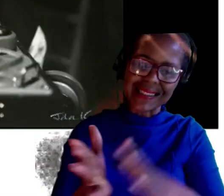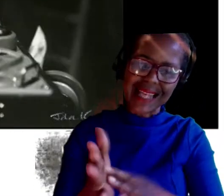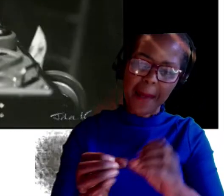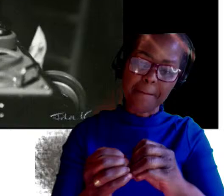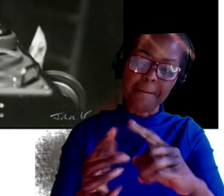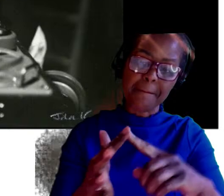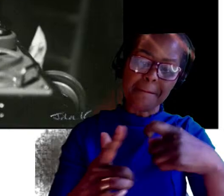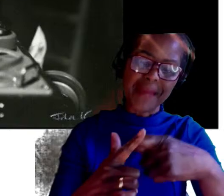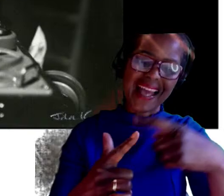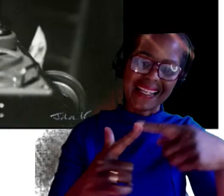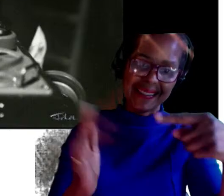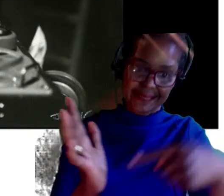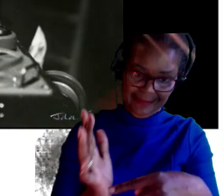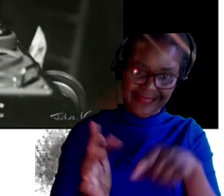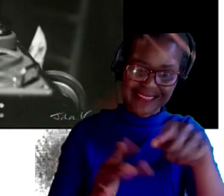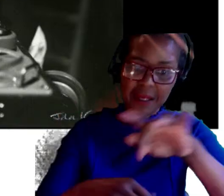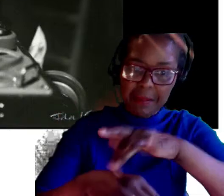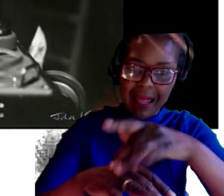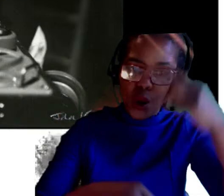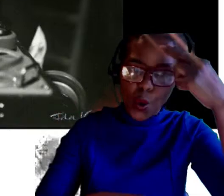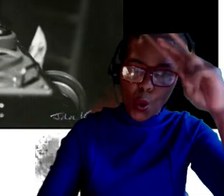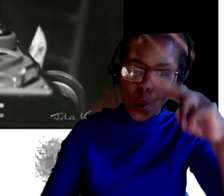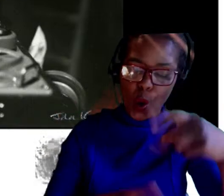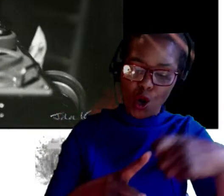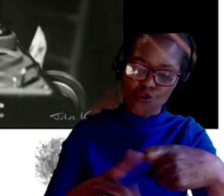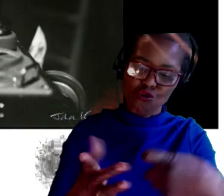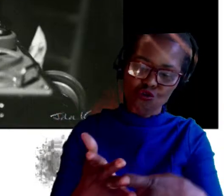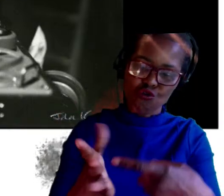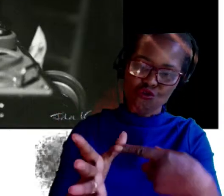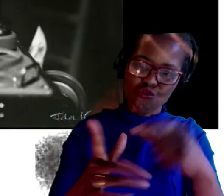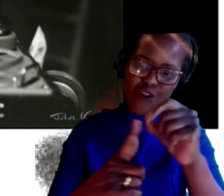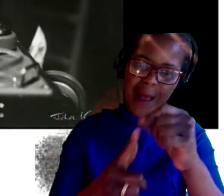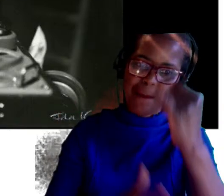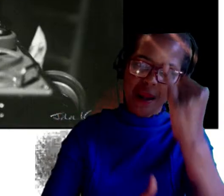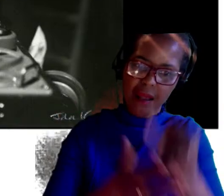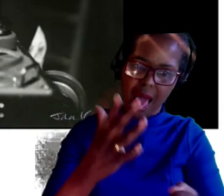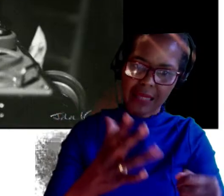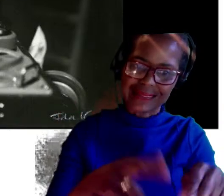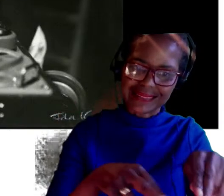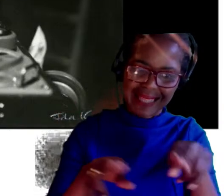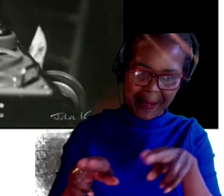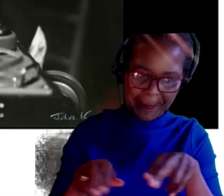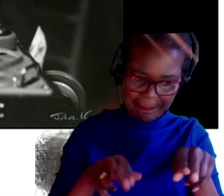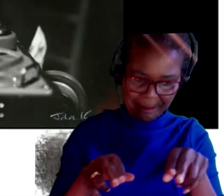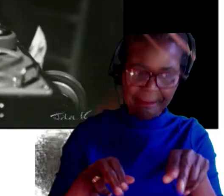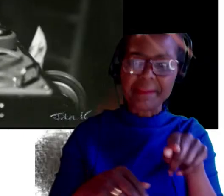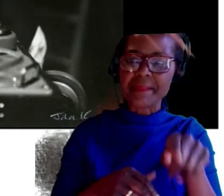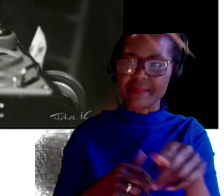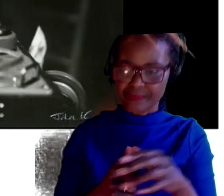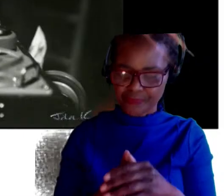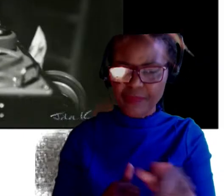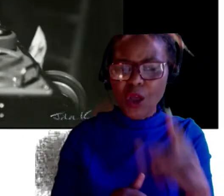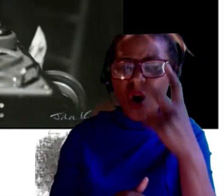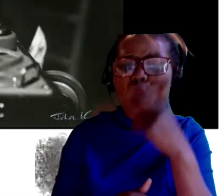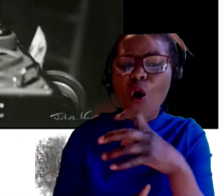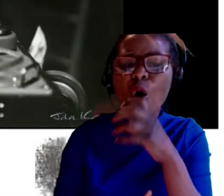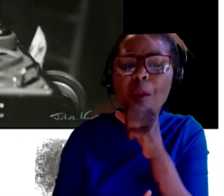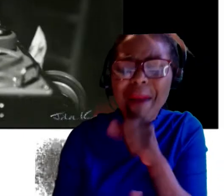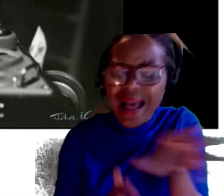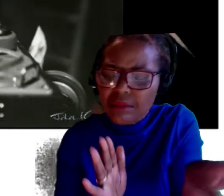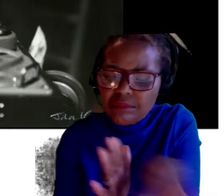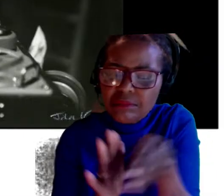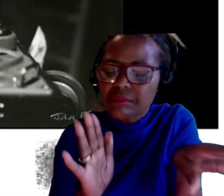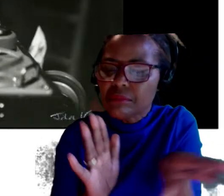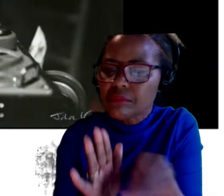Krapp's Last Tape. In it, an old man has collected audio diaries of his life on spool